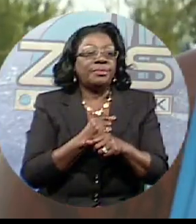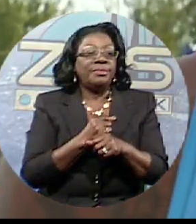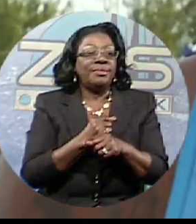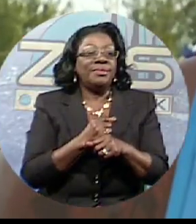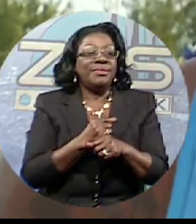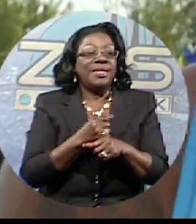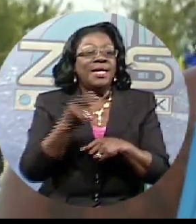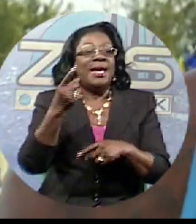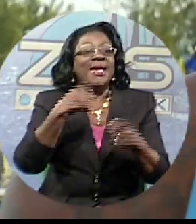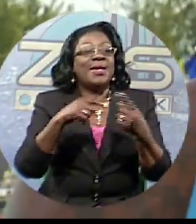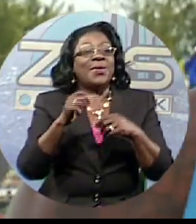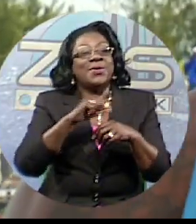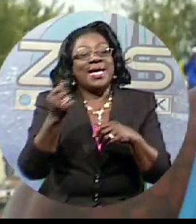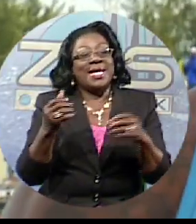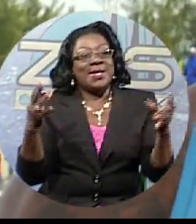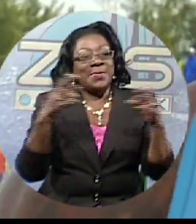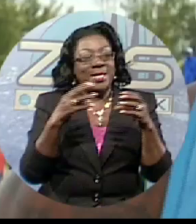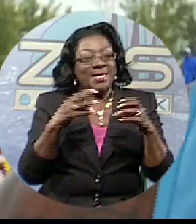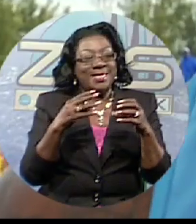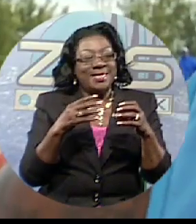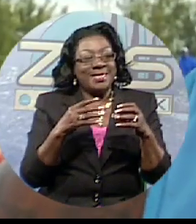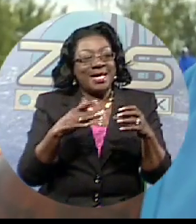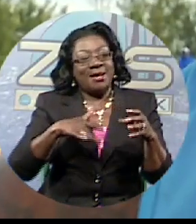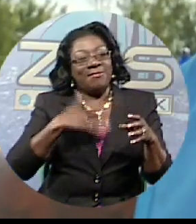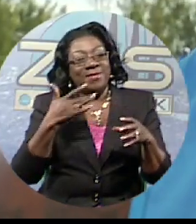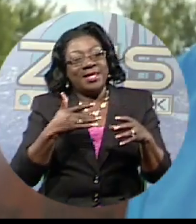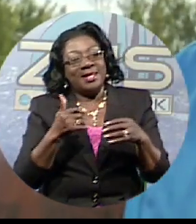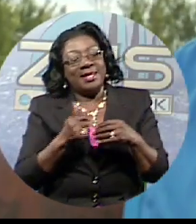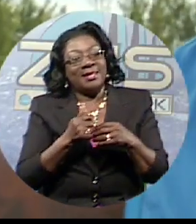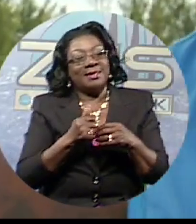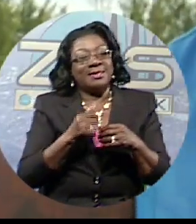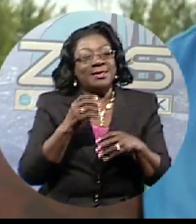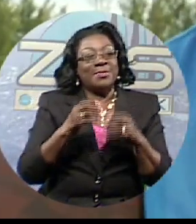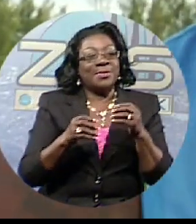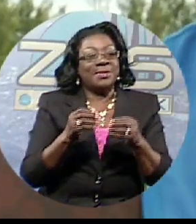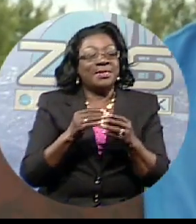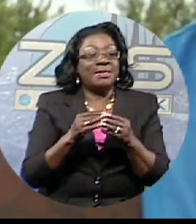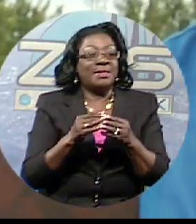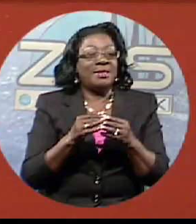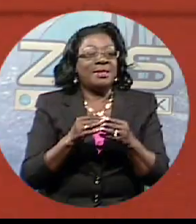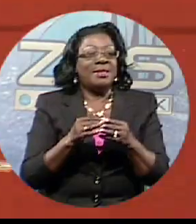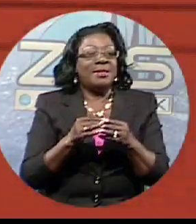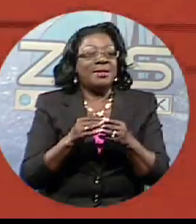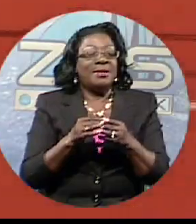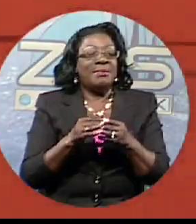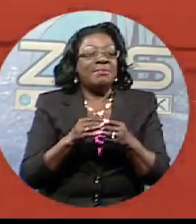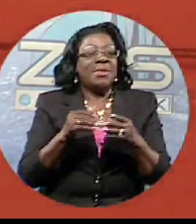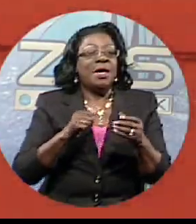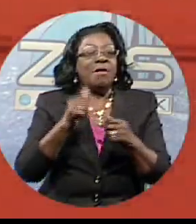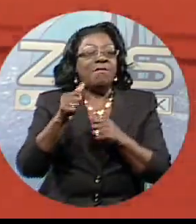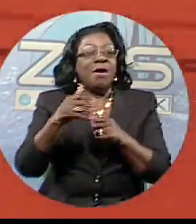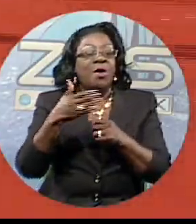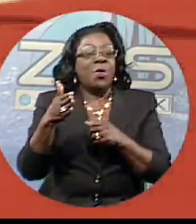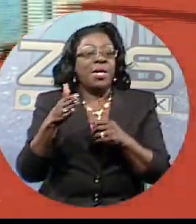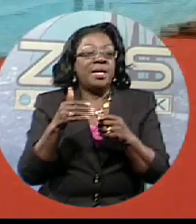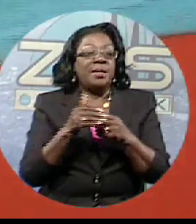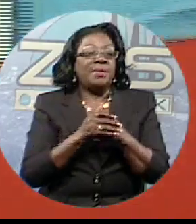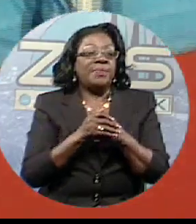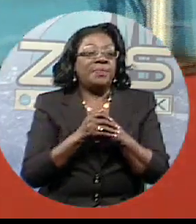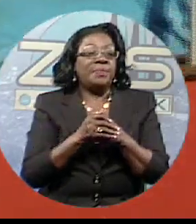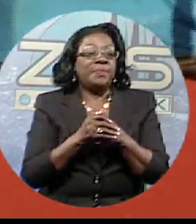go to any meeting just say, I feel like setting a national record, so that's my mindset. How far away from you from that